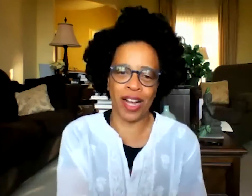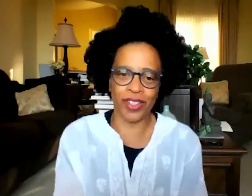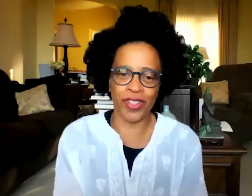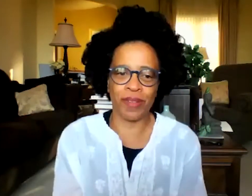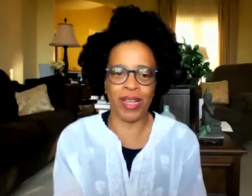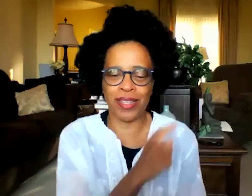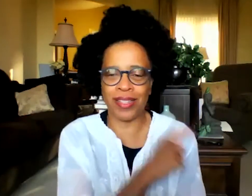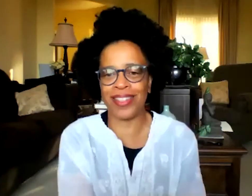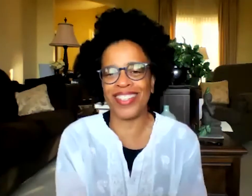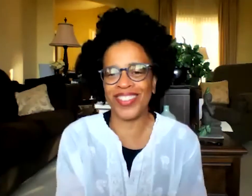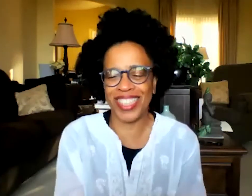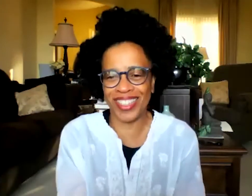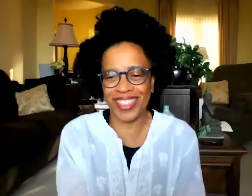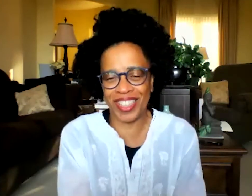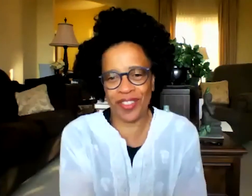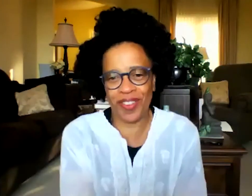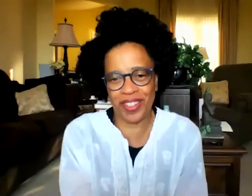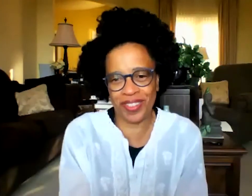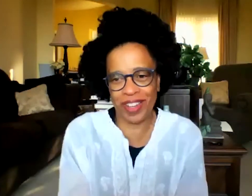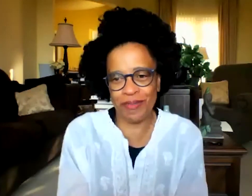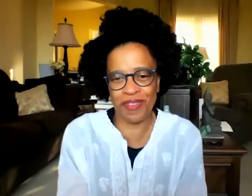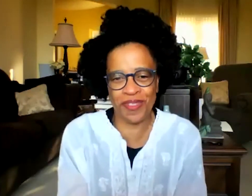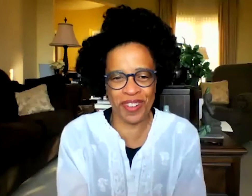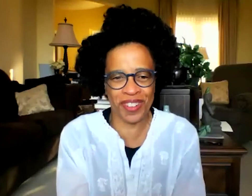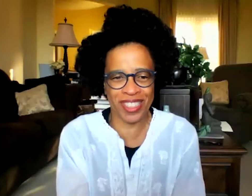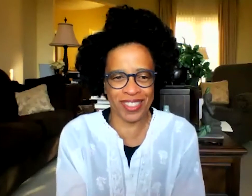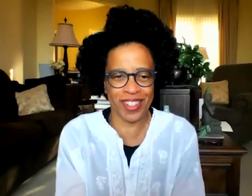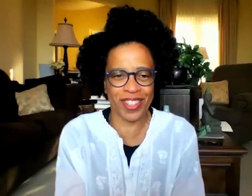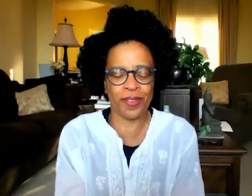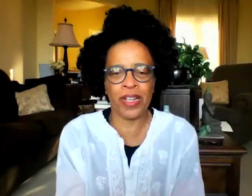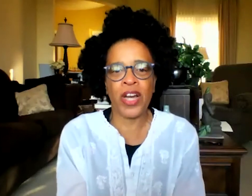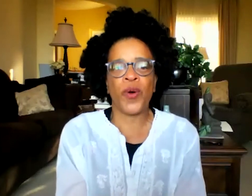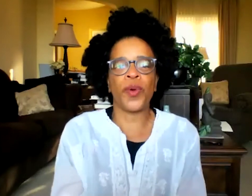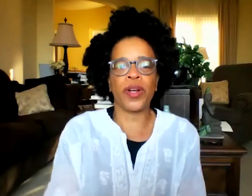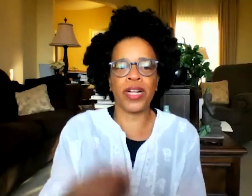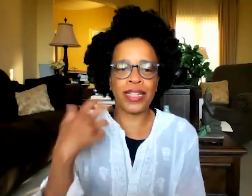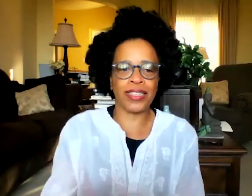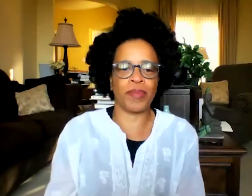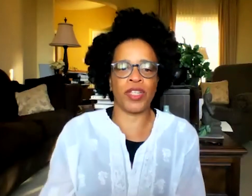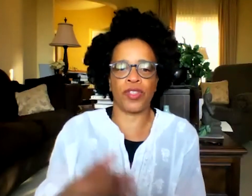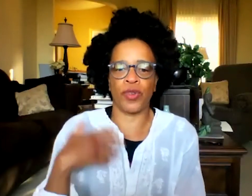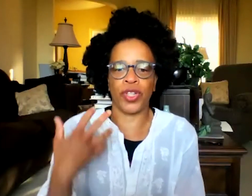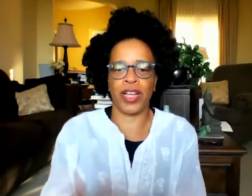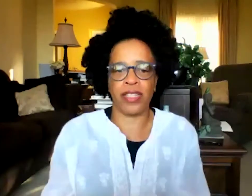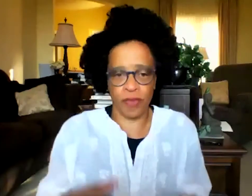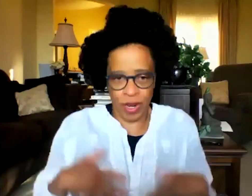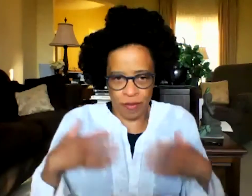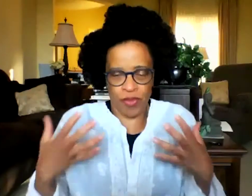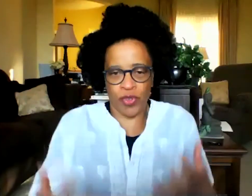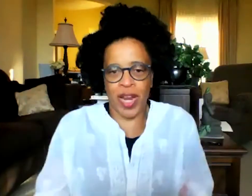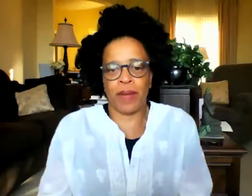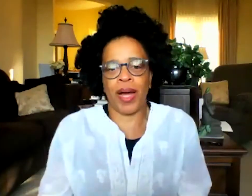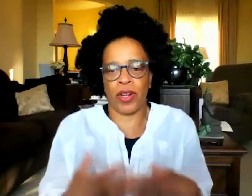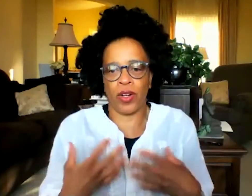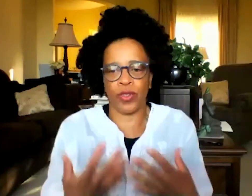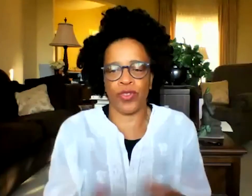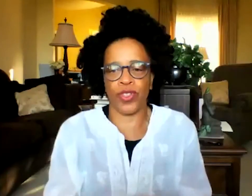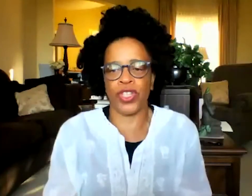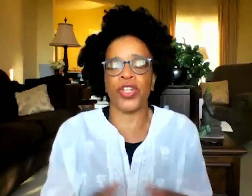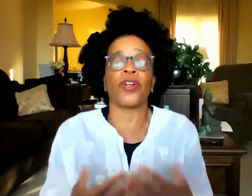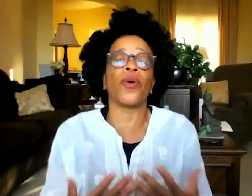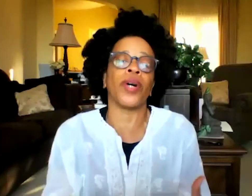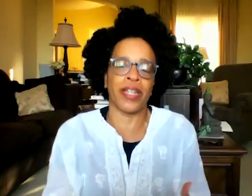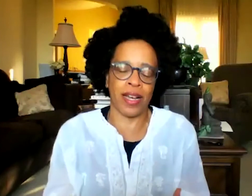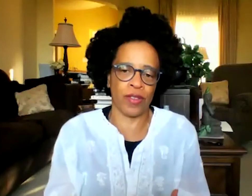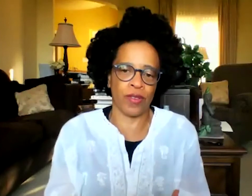is a sociologist in me. I studied sociology at the graduate level before going to law school. We're constantly being socialized, right? Trained by our cultures